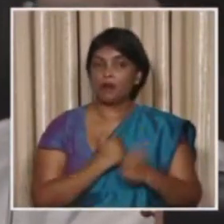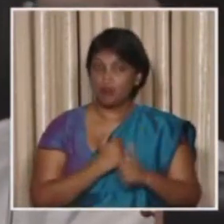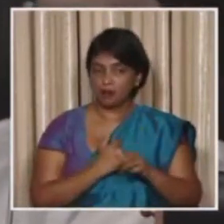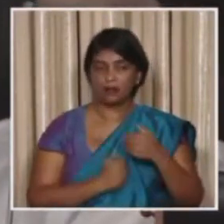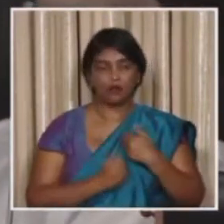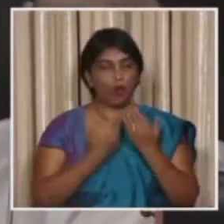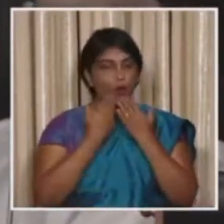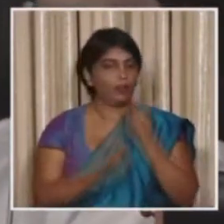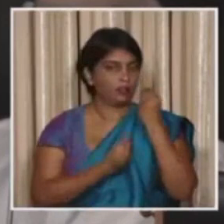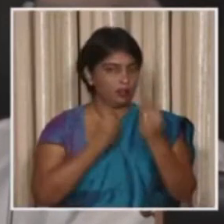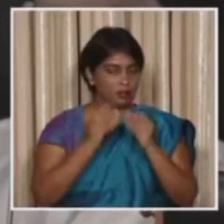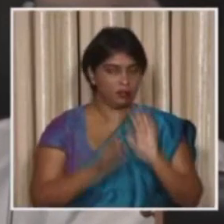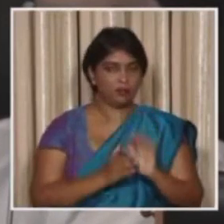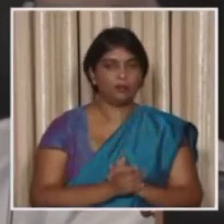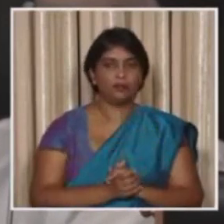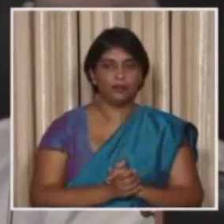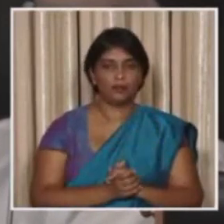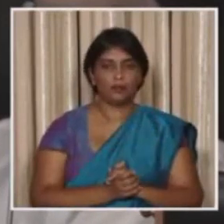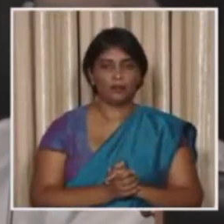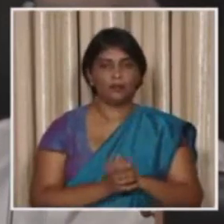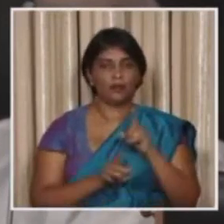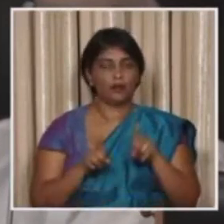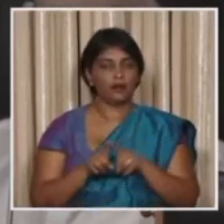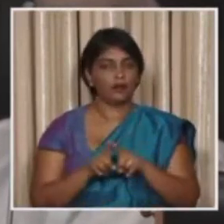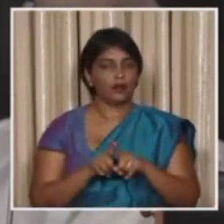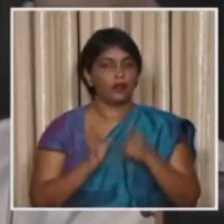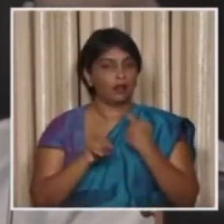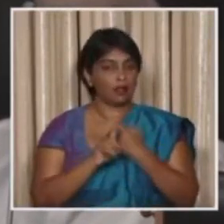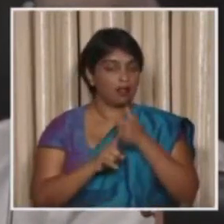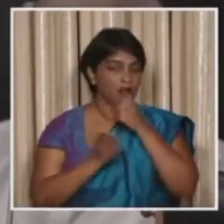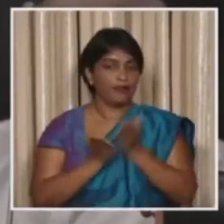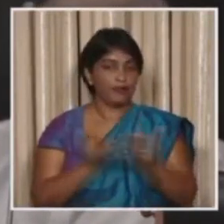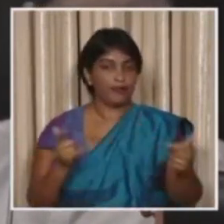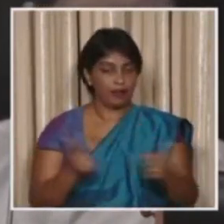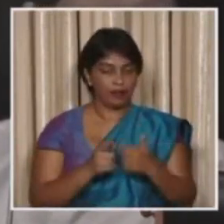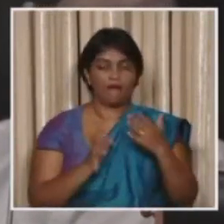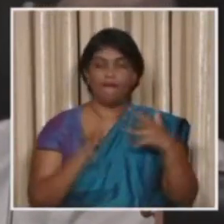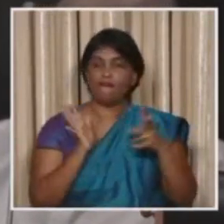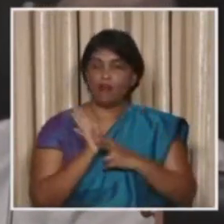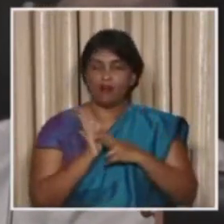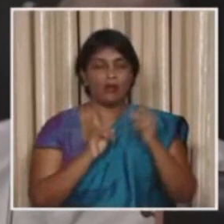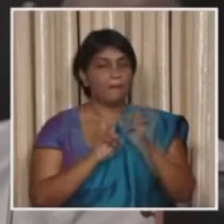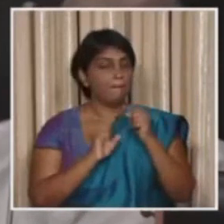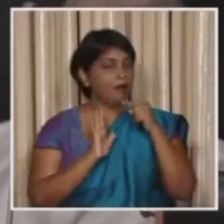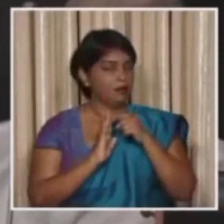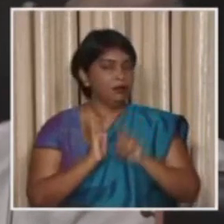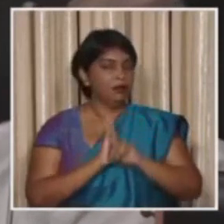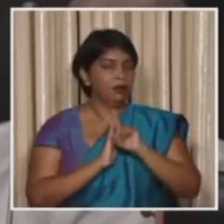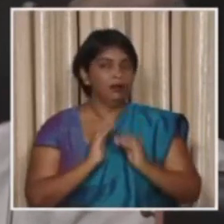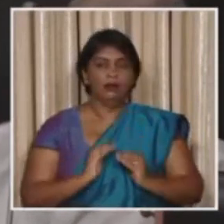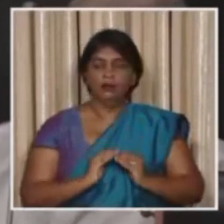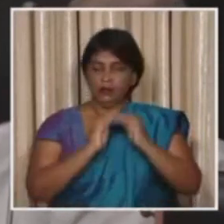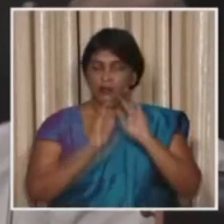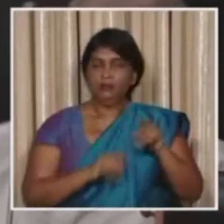The development of the KK Sabah, Vaunia and Palali airports and the ferry service connecting the northern province to South India